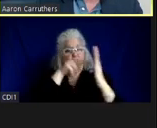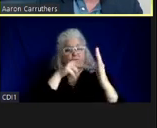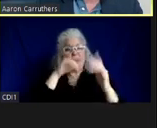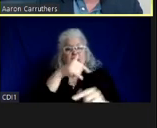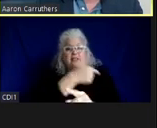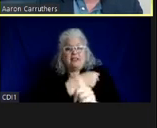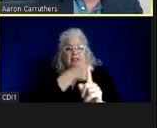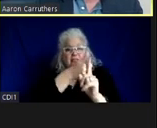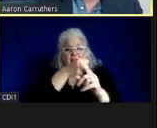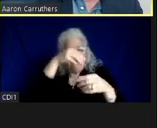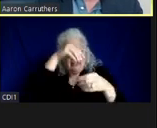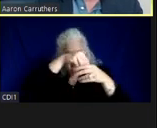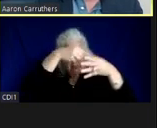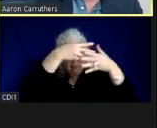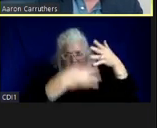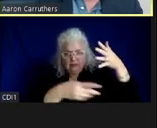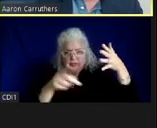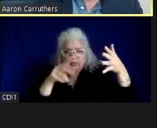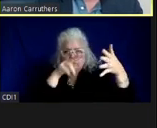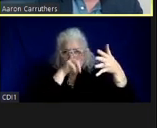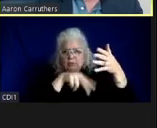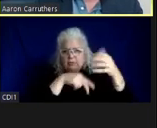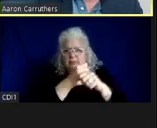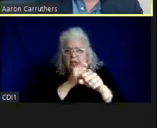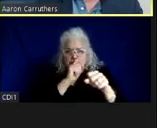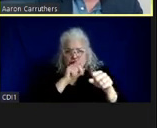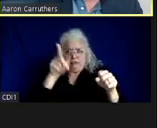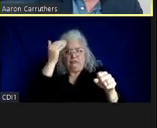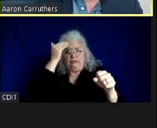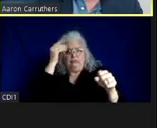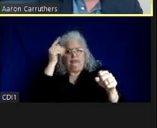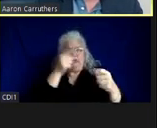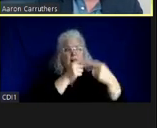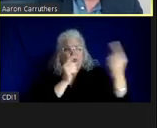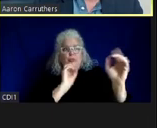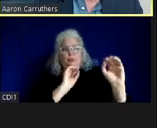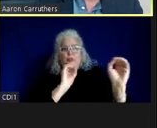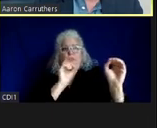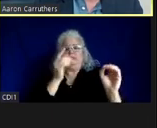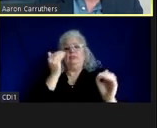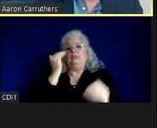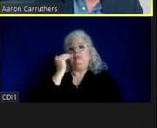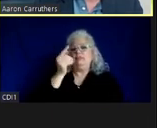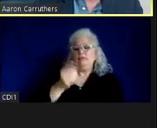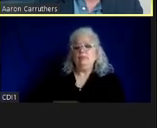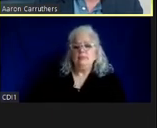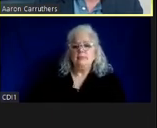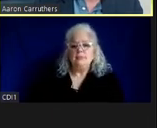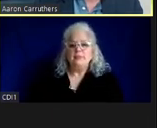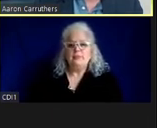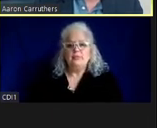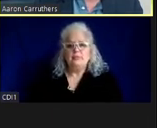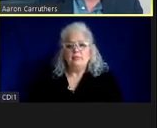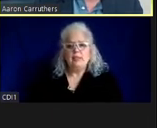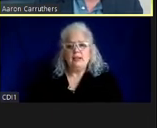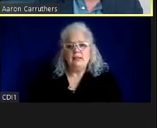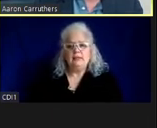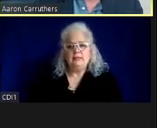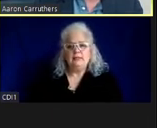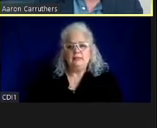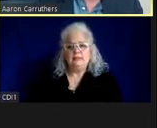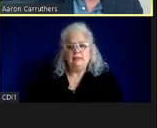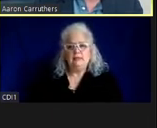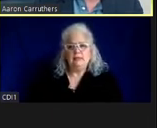at this point. It does believe the current versions to be effective against the recent mutated strain.